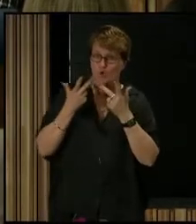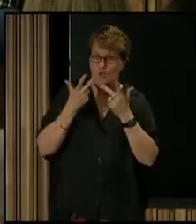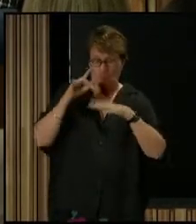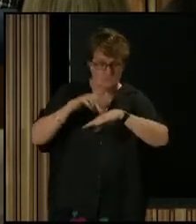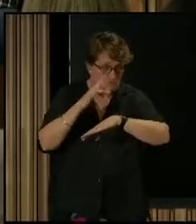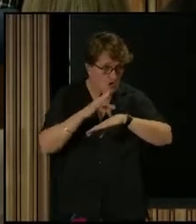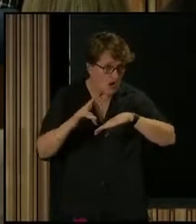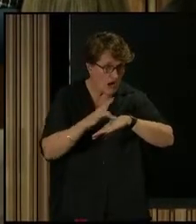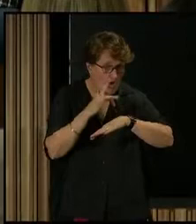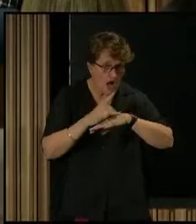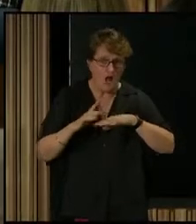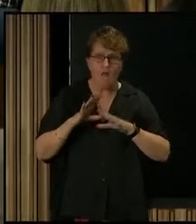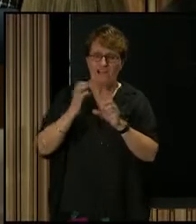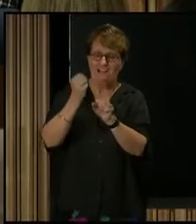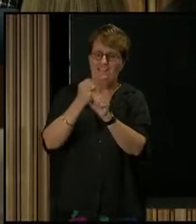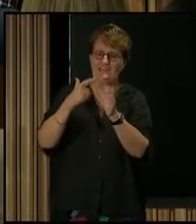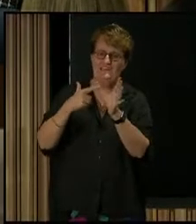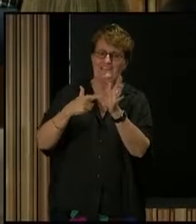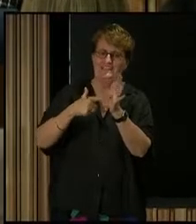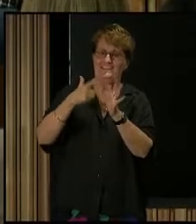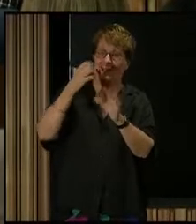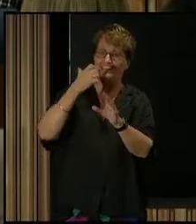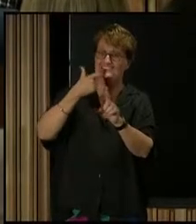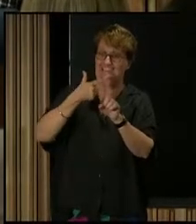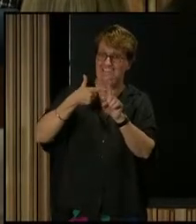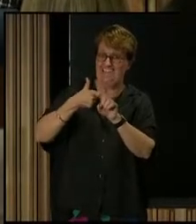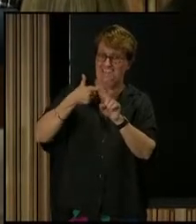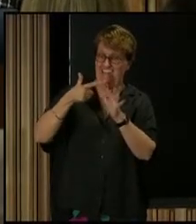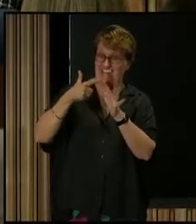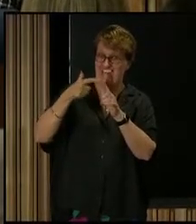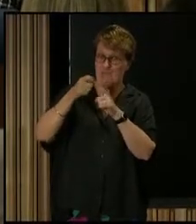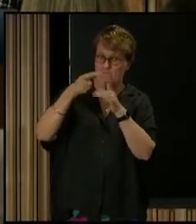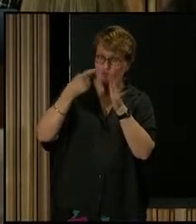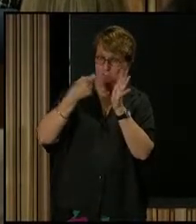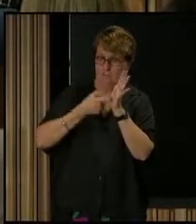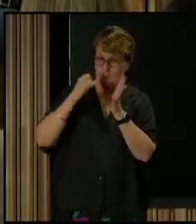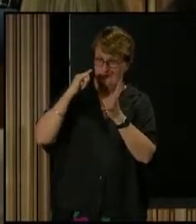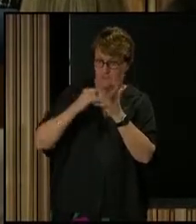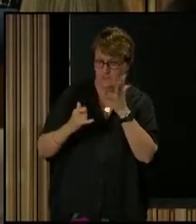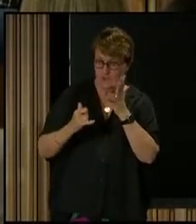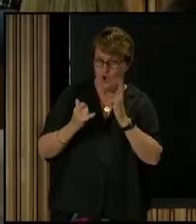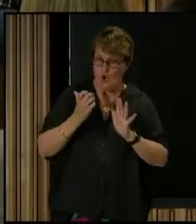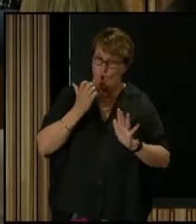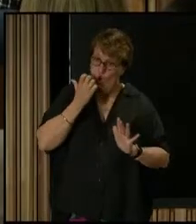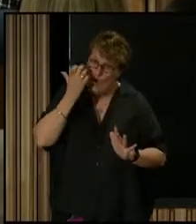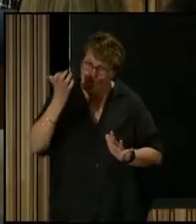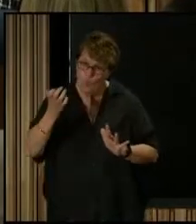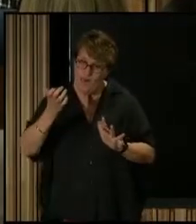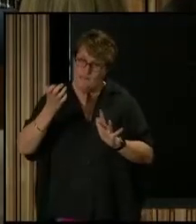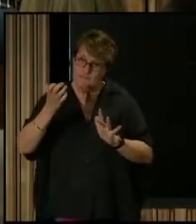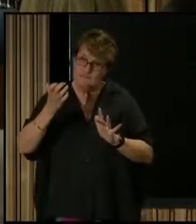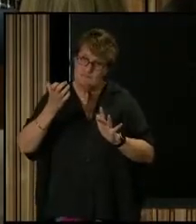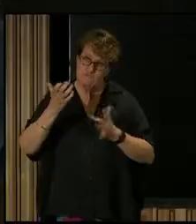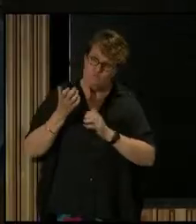the gatekeepers of publishing, I don't think, are always best serving the artists.